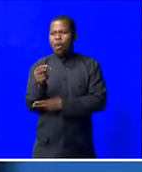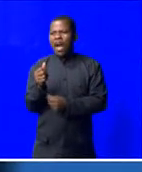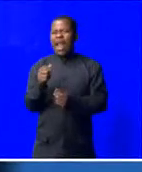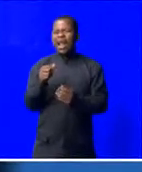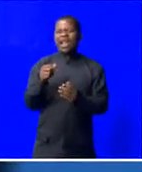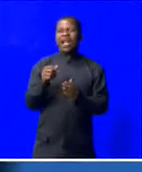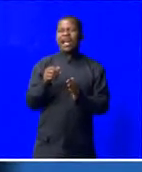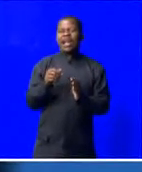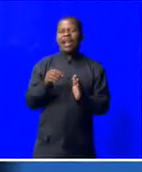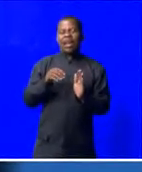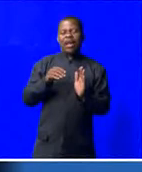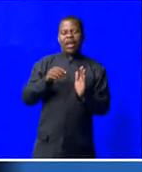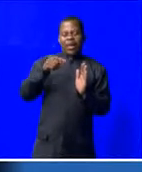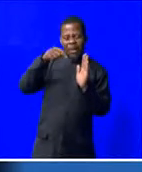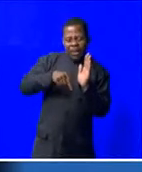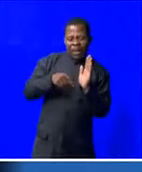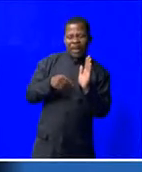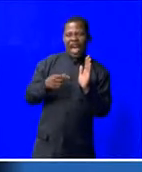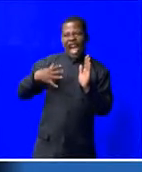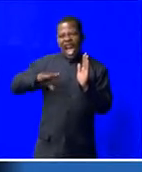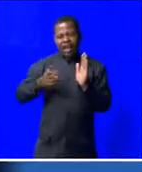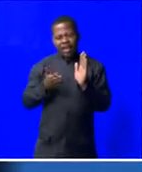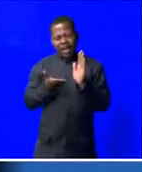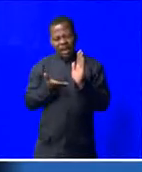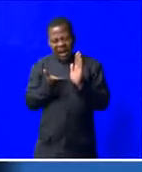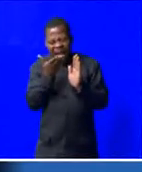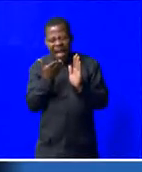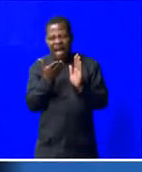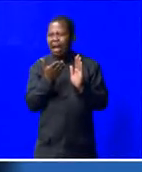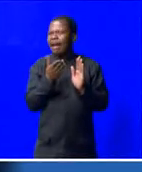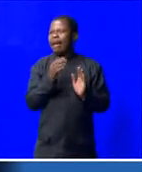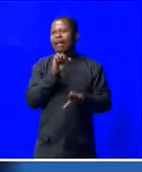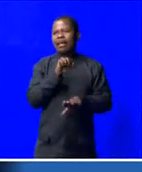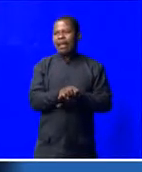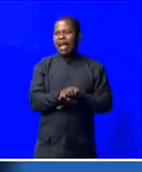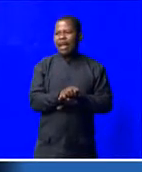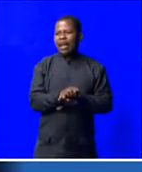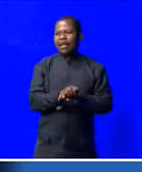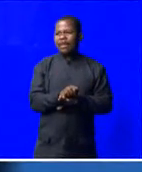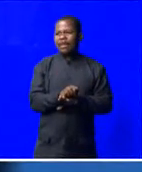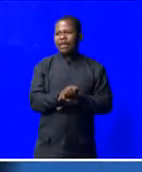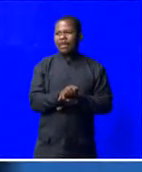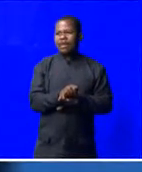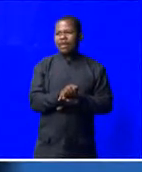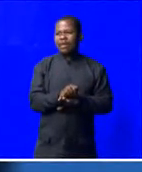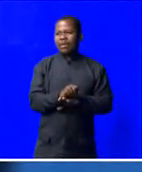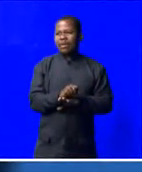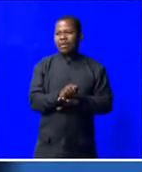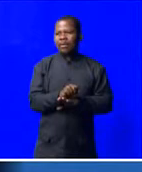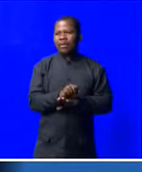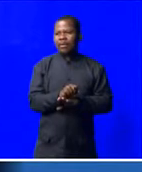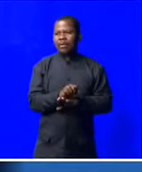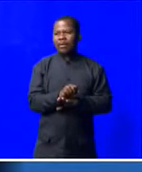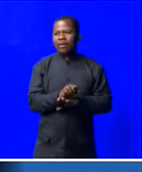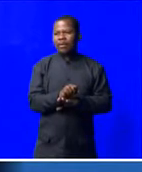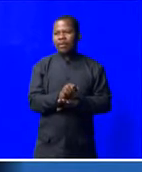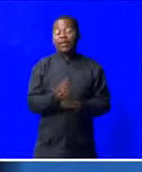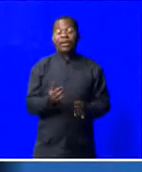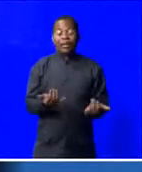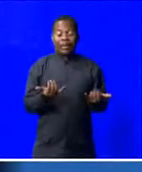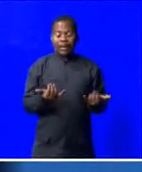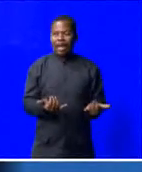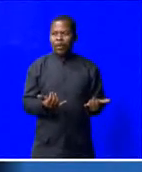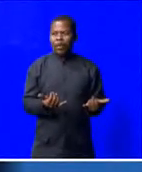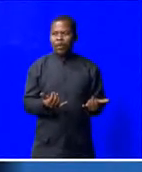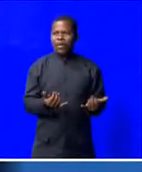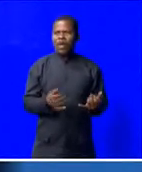kakhulu. One year ikhanze itulo kakhulu, next year phansi kakhulu, ikhanze ilimata kakhulu economy ethu. Sesimfakile le